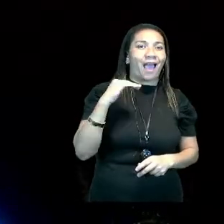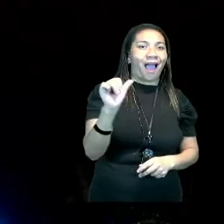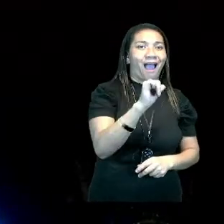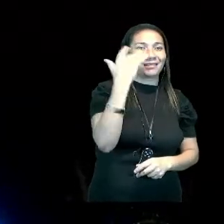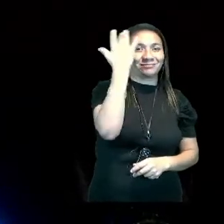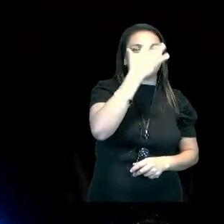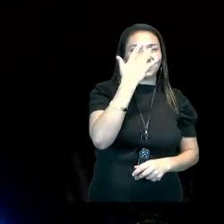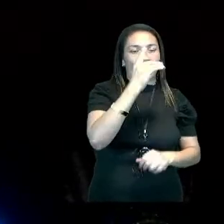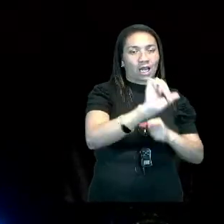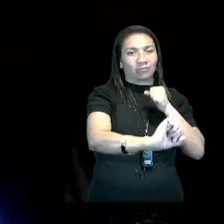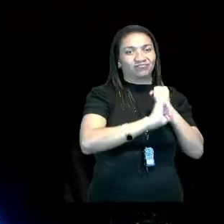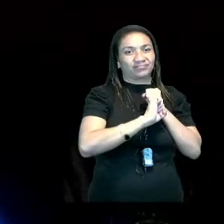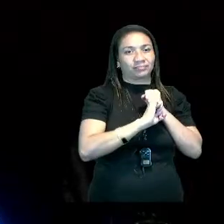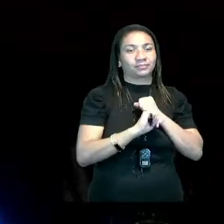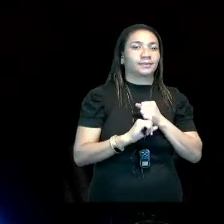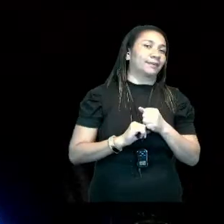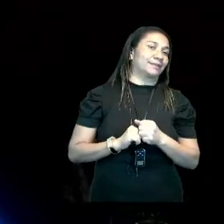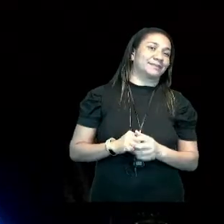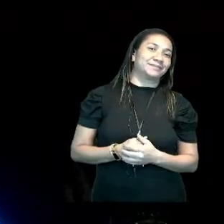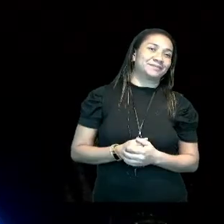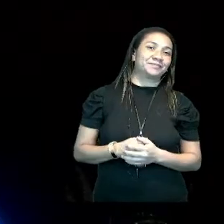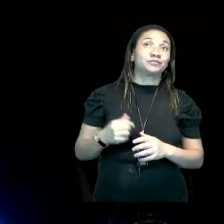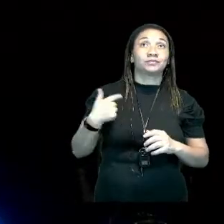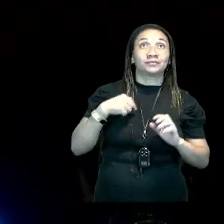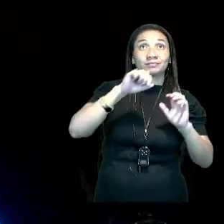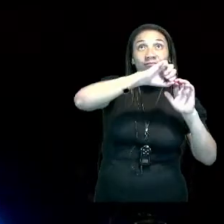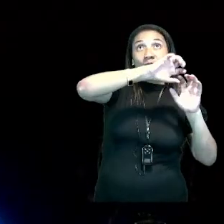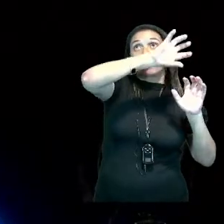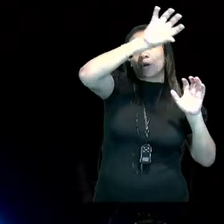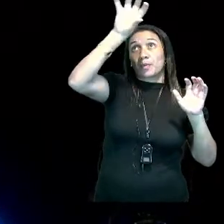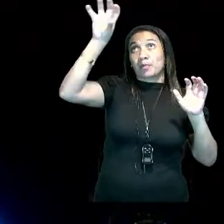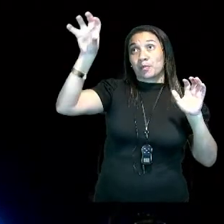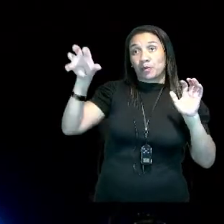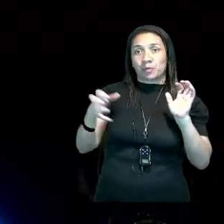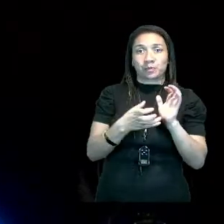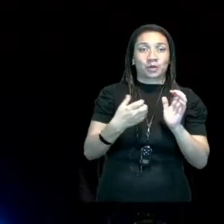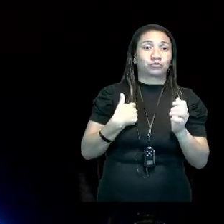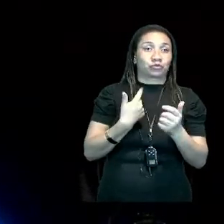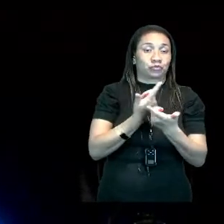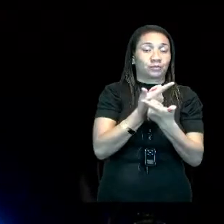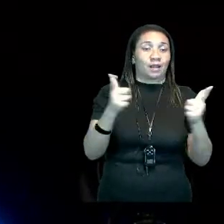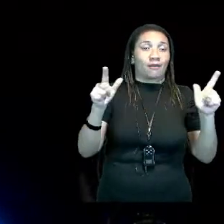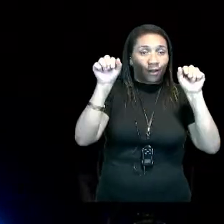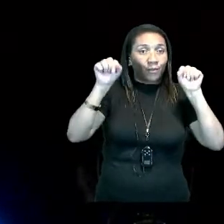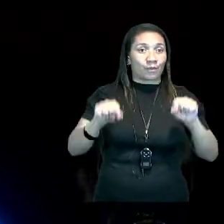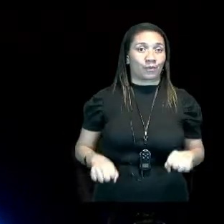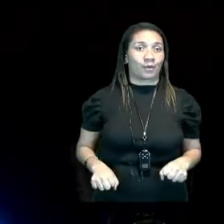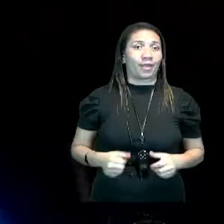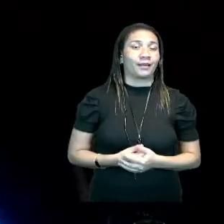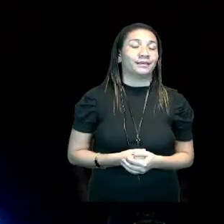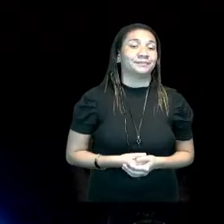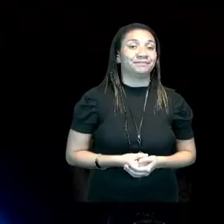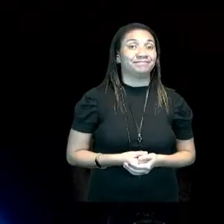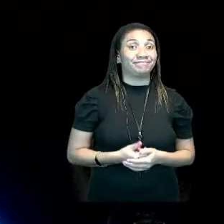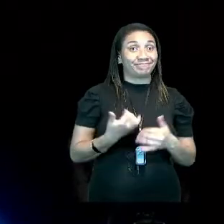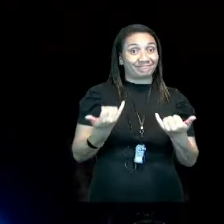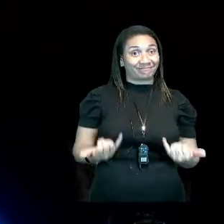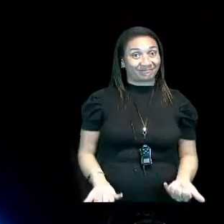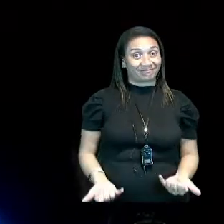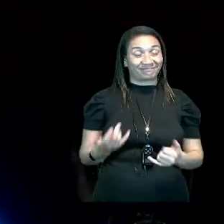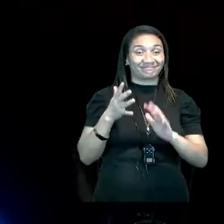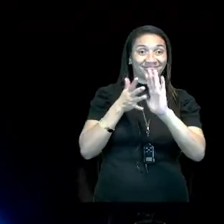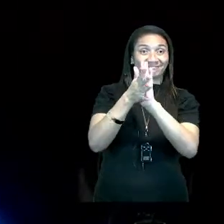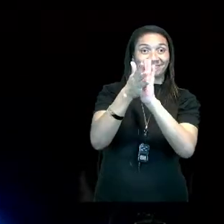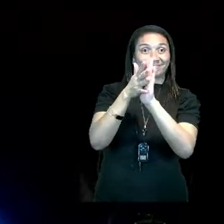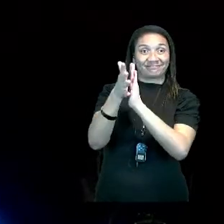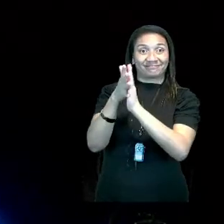organized all over the world for my freedom. And as I stand here today, I realize that many of your mothers